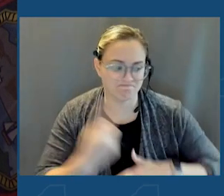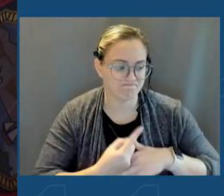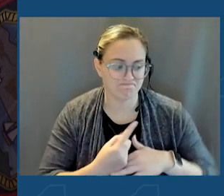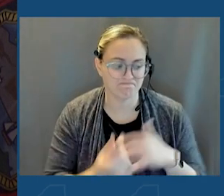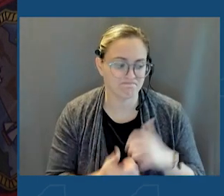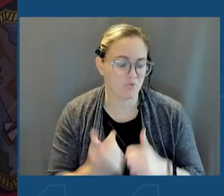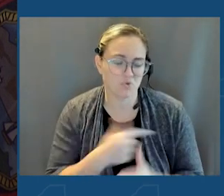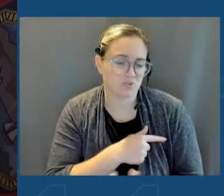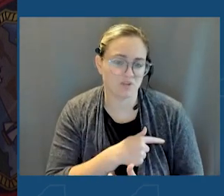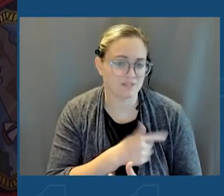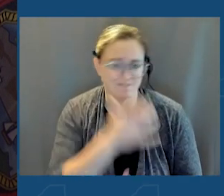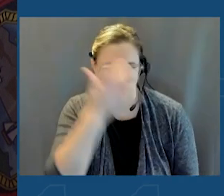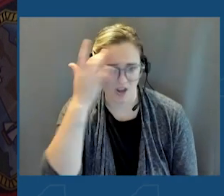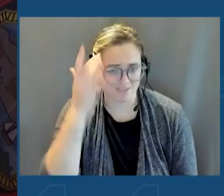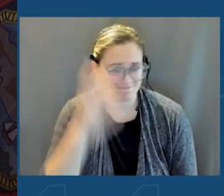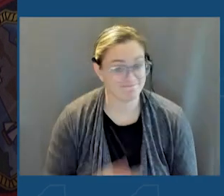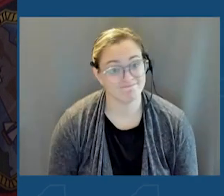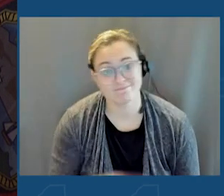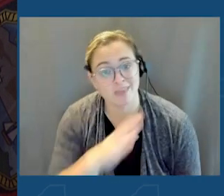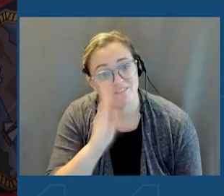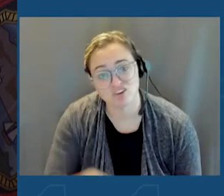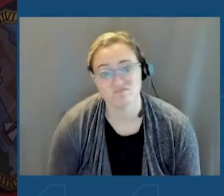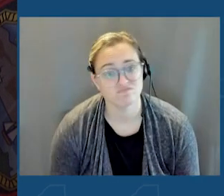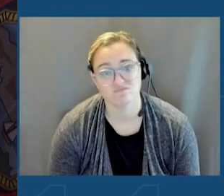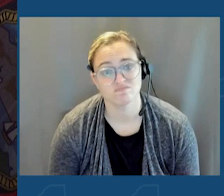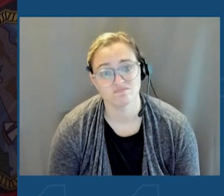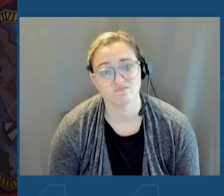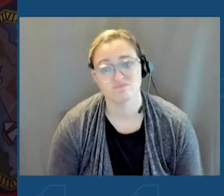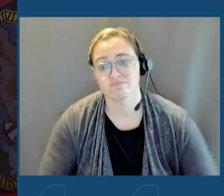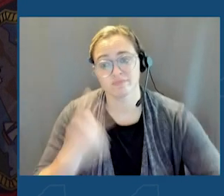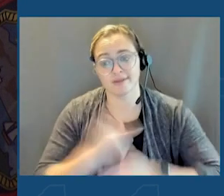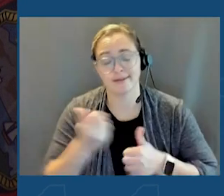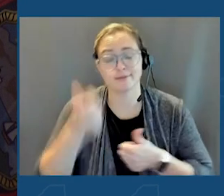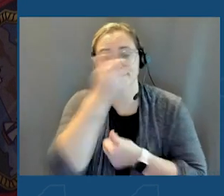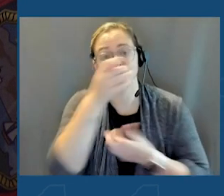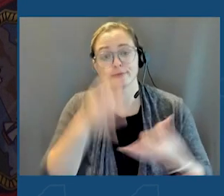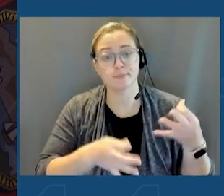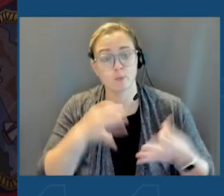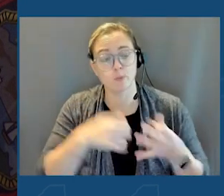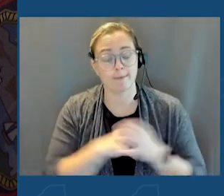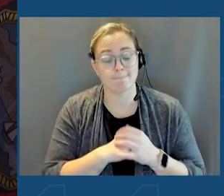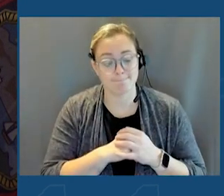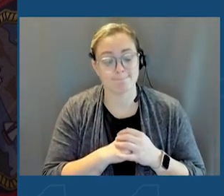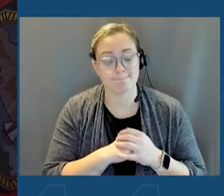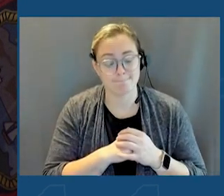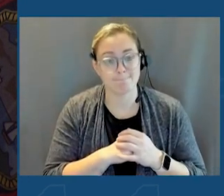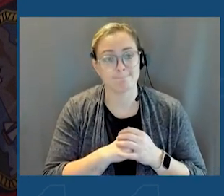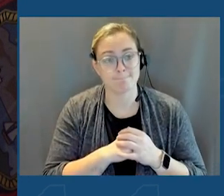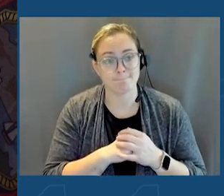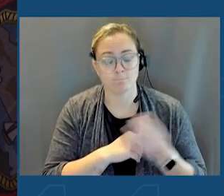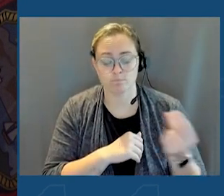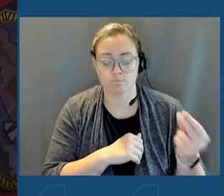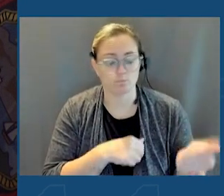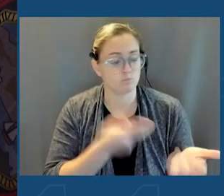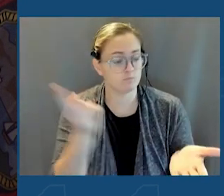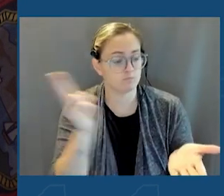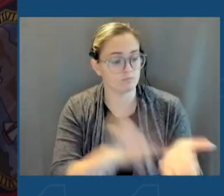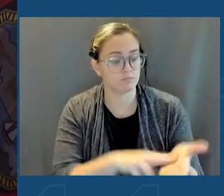will never forget. The day of the Supreme Court, with the stroke of a pen, 6